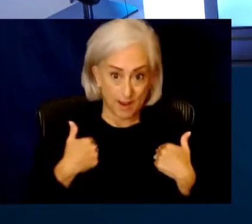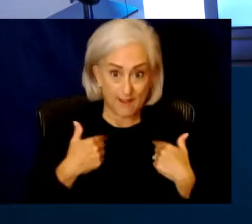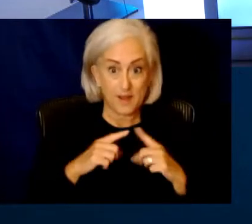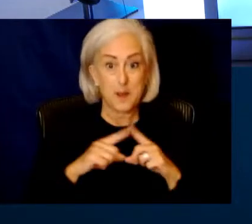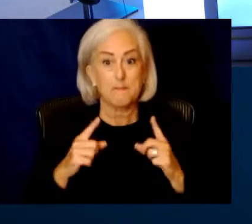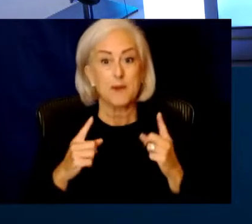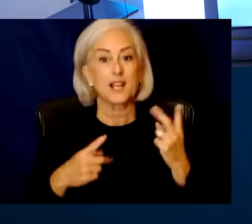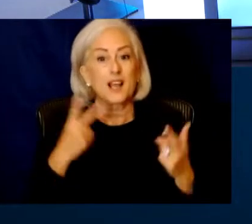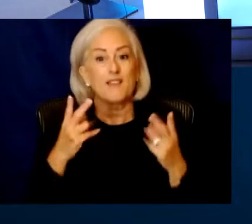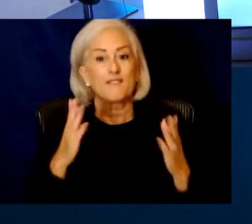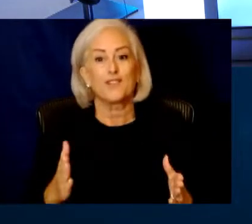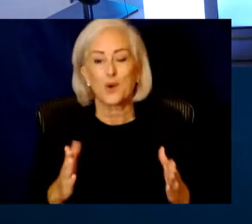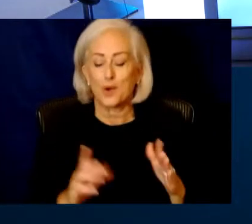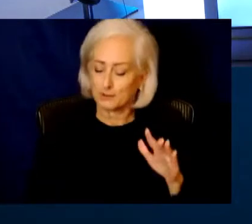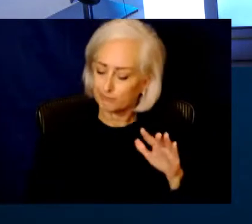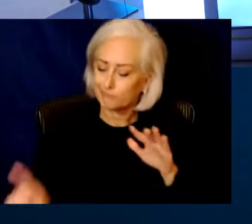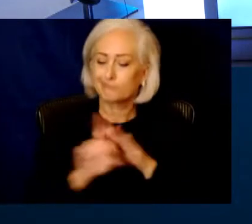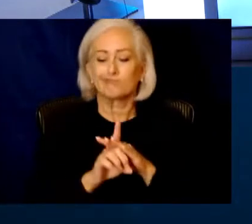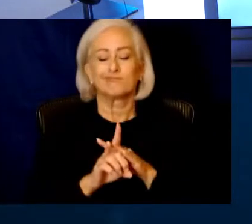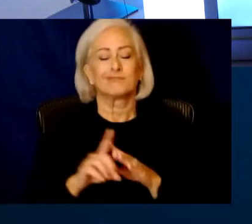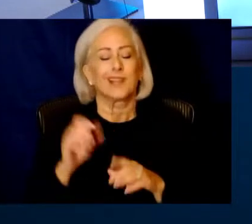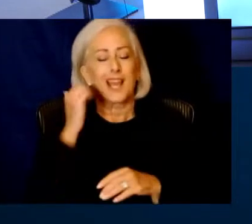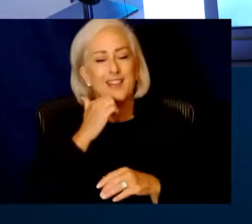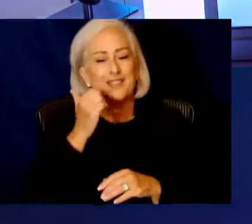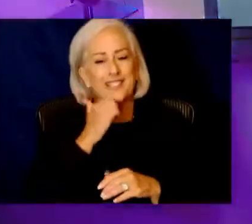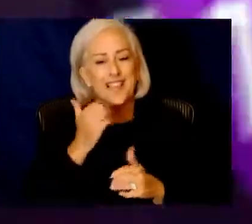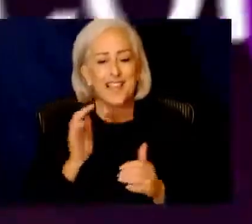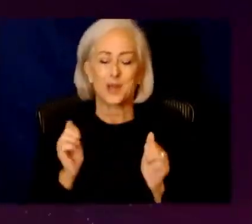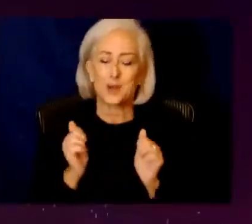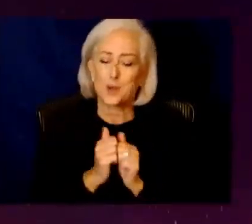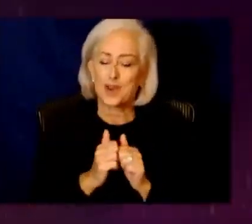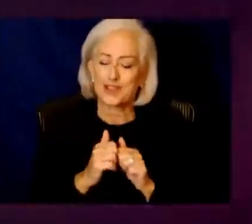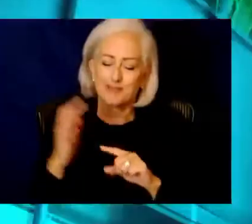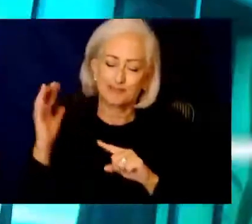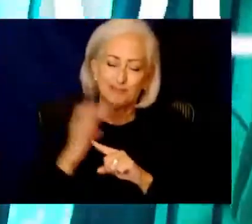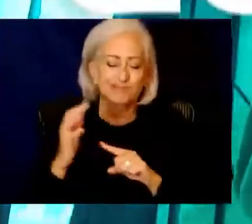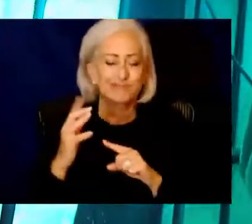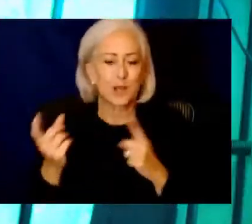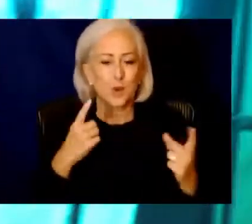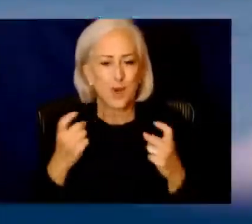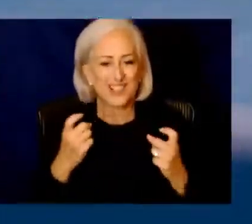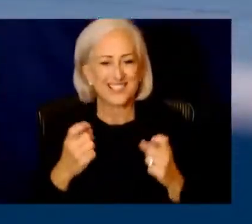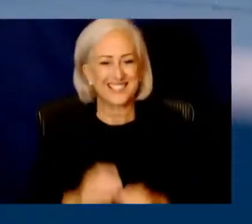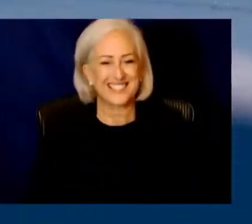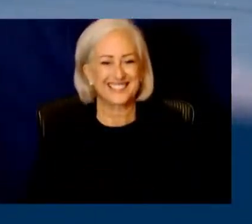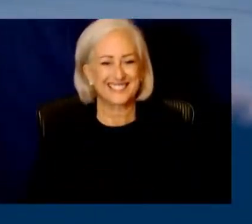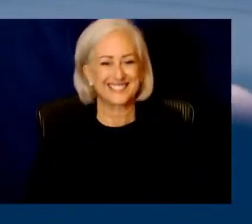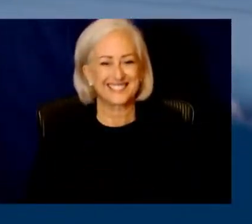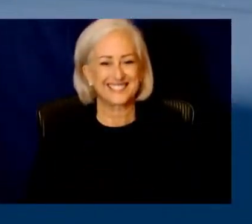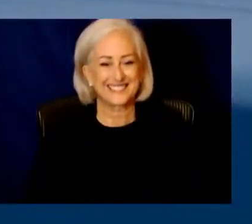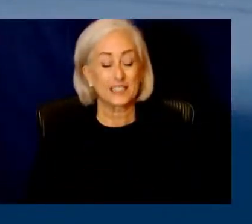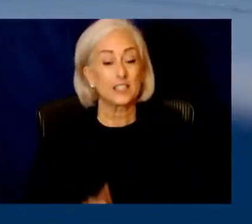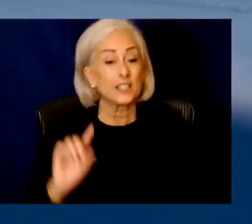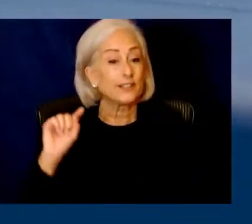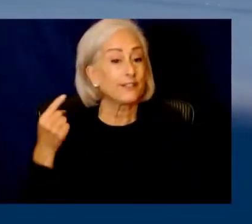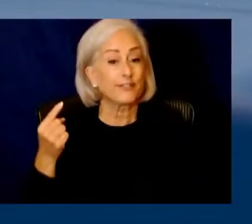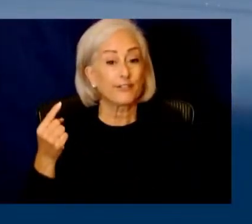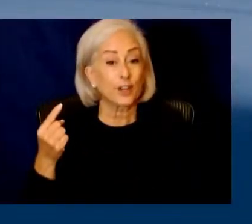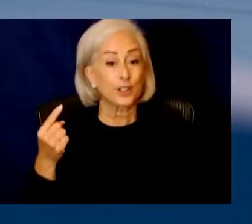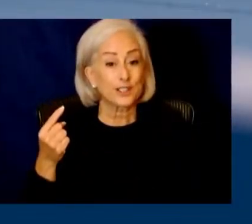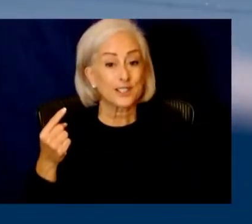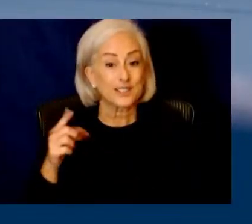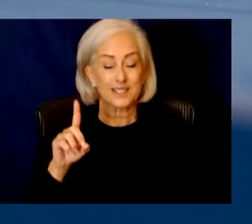every day and they always have the best questions. Today is no exception. first, a shout out to Dr.